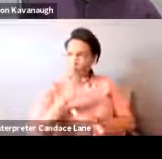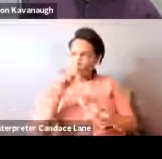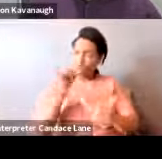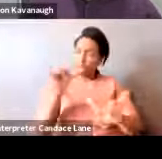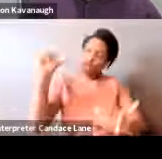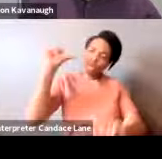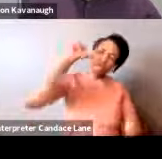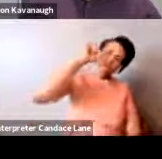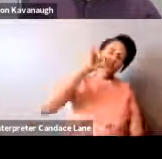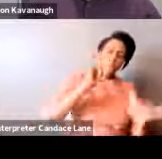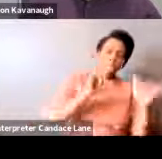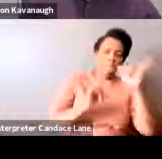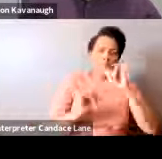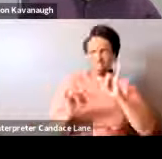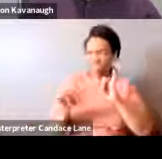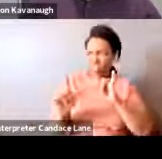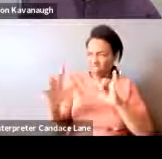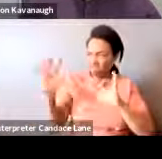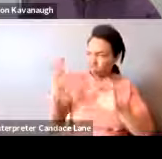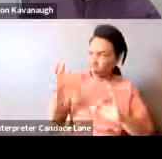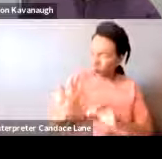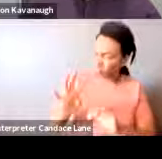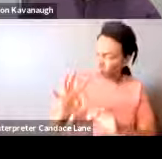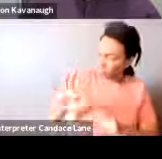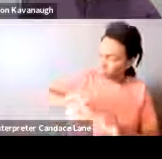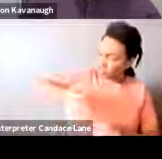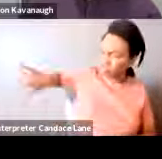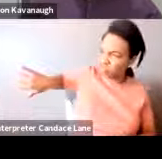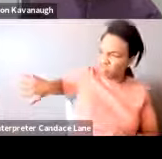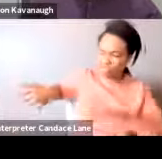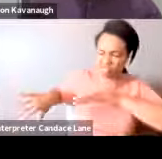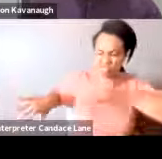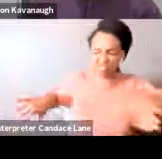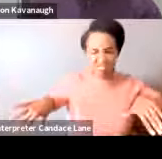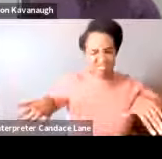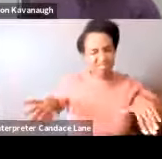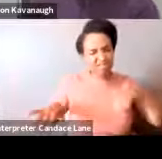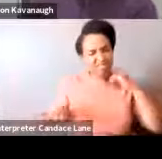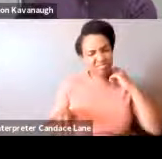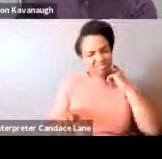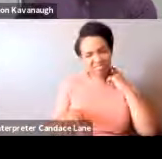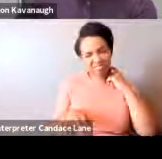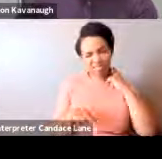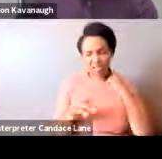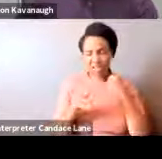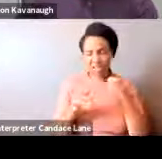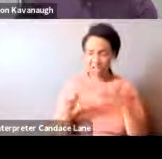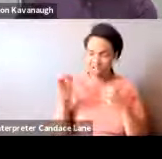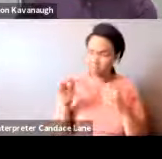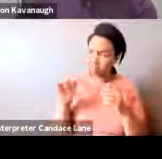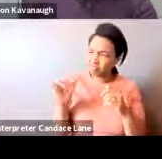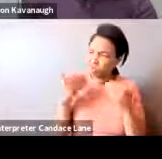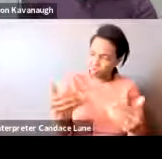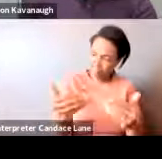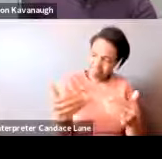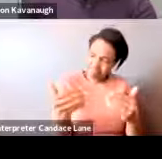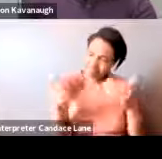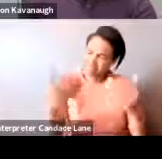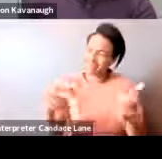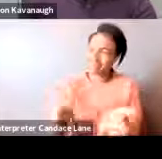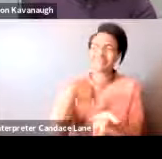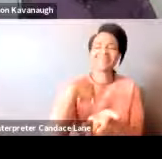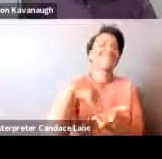them big black birds in? Again, this night, what? Flight, fight, let's try dancing the blues